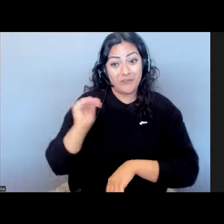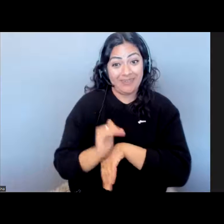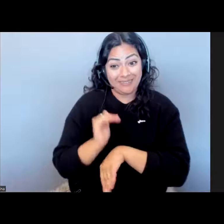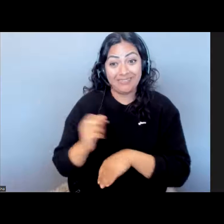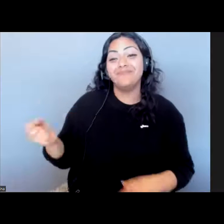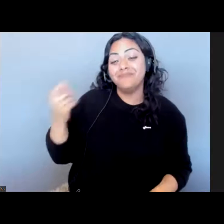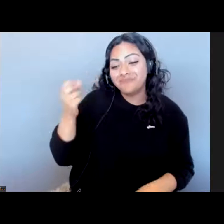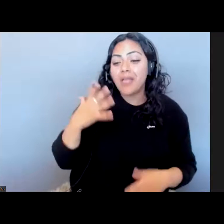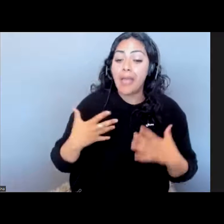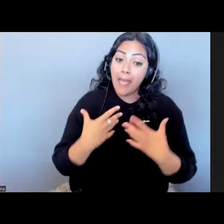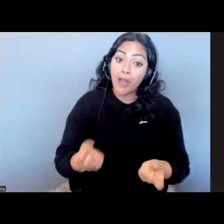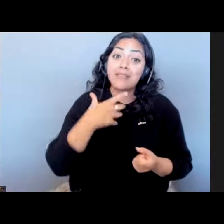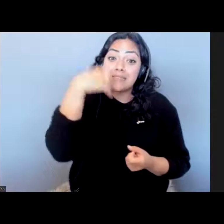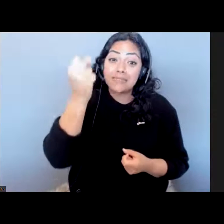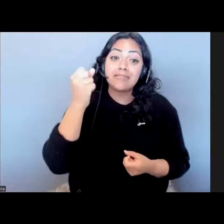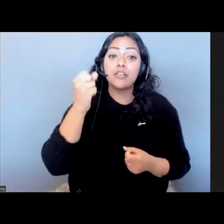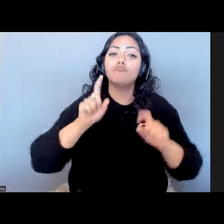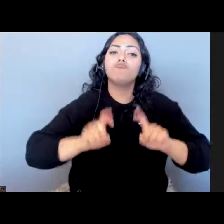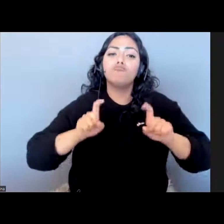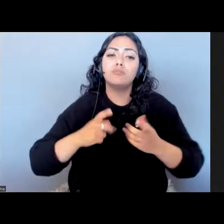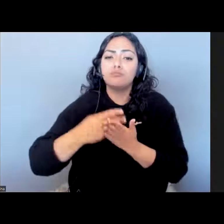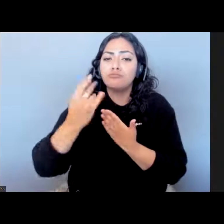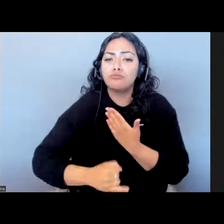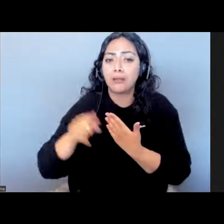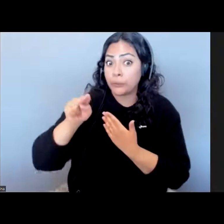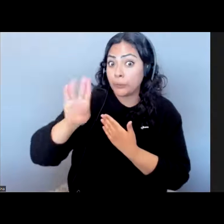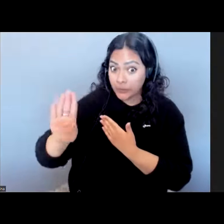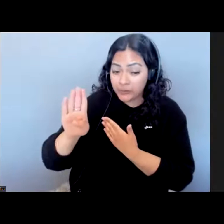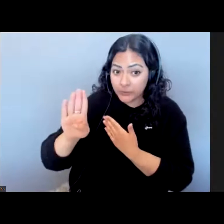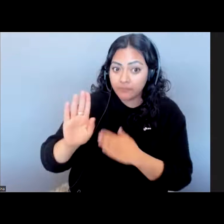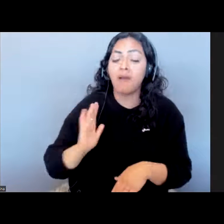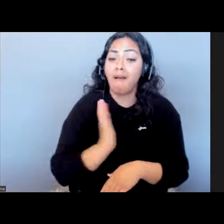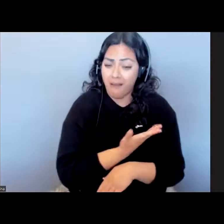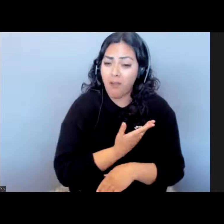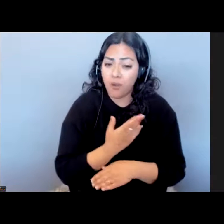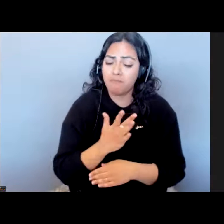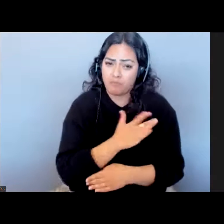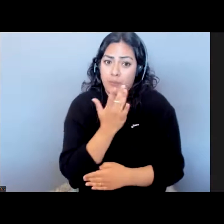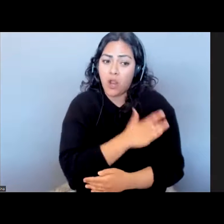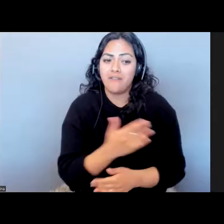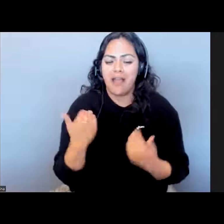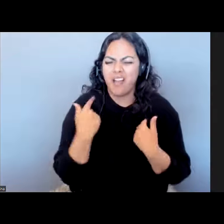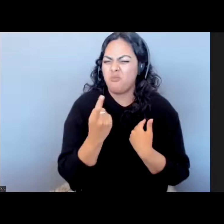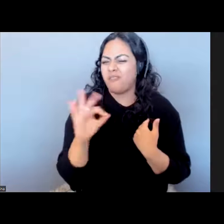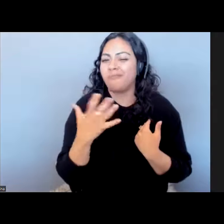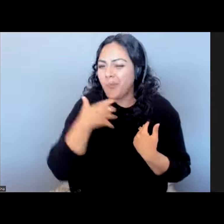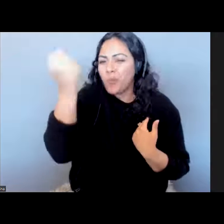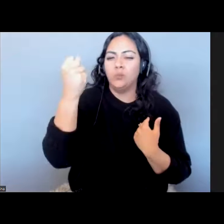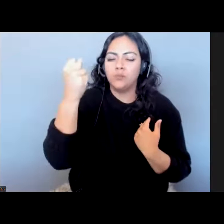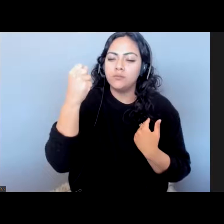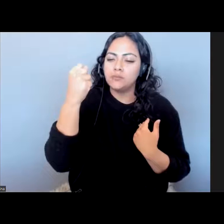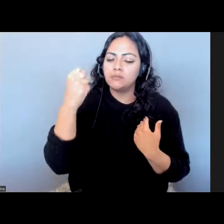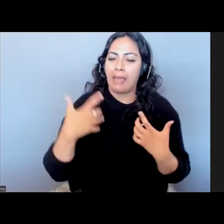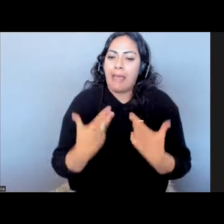the Healthy Seniors Pilot Project in New Brunswick. And our province has one of the oldest